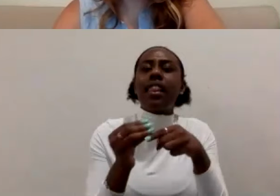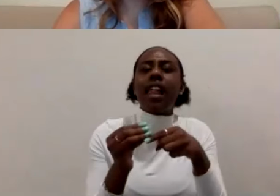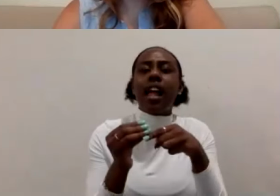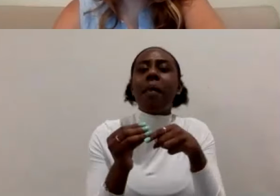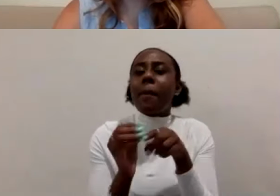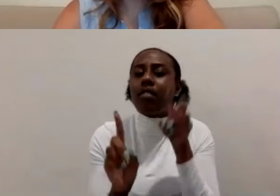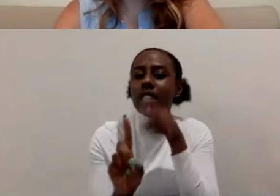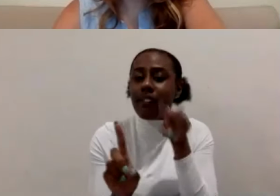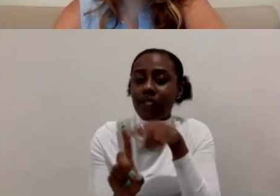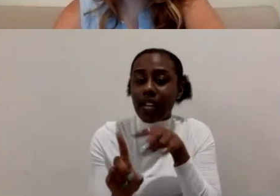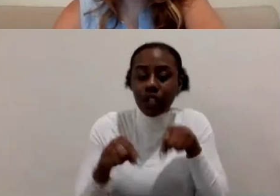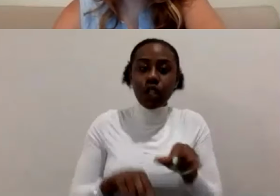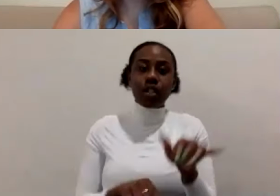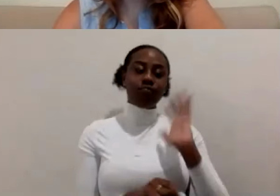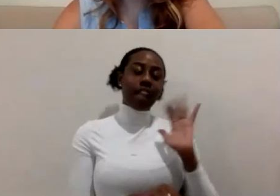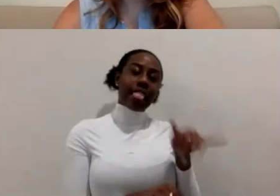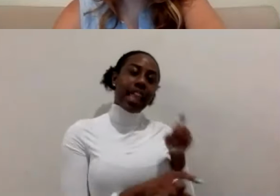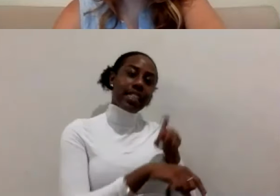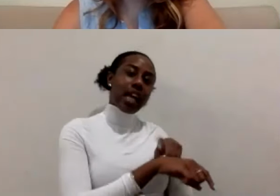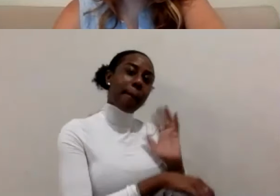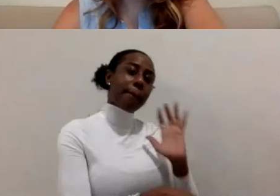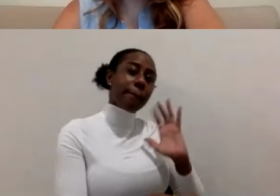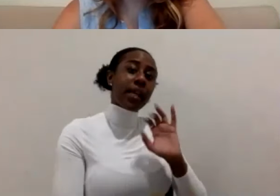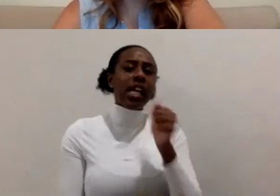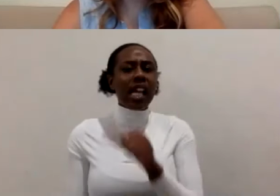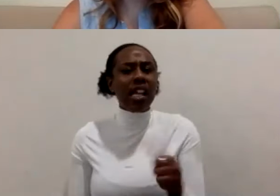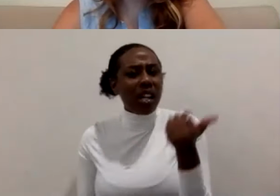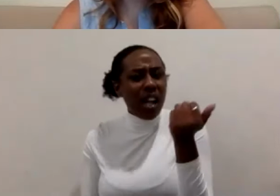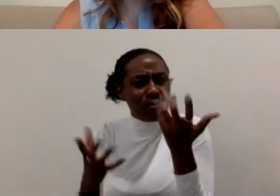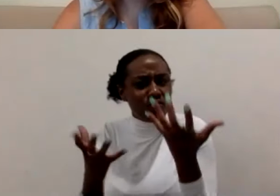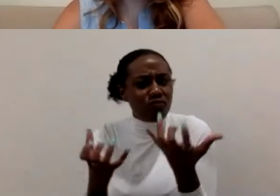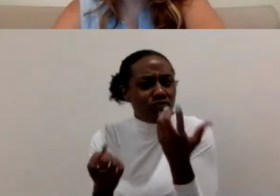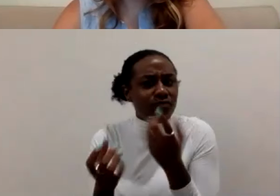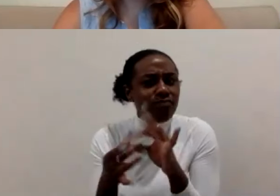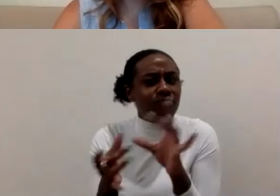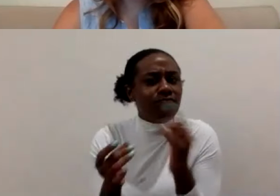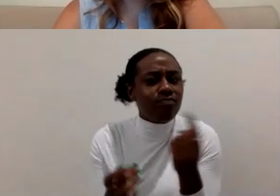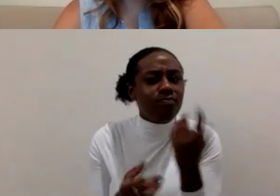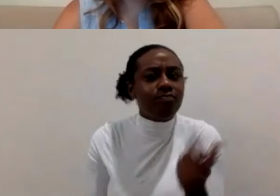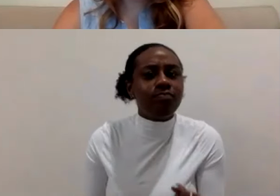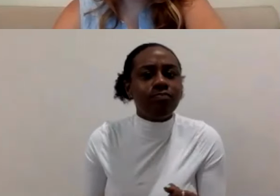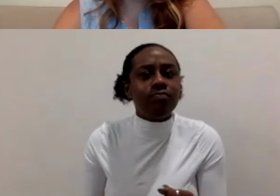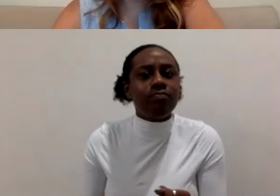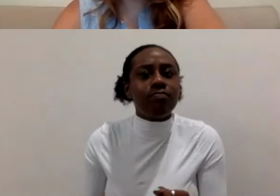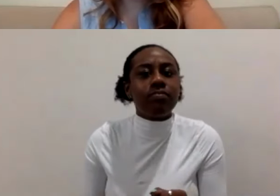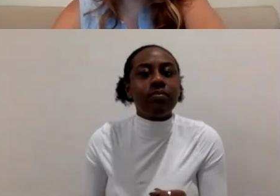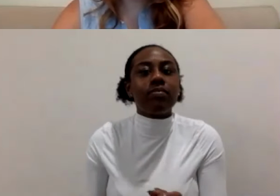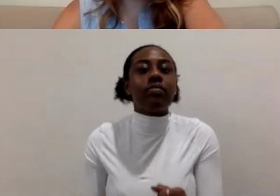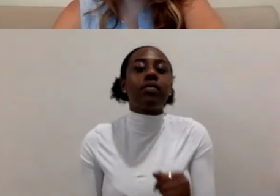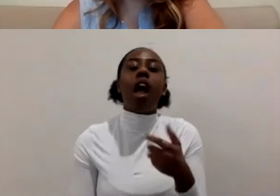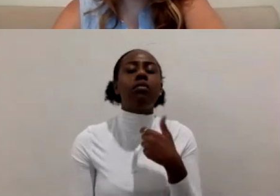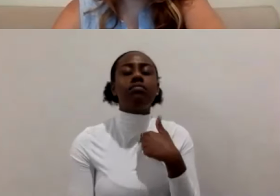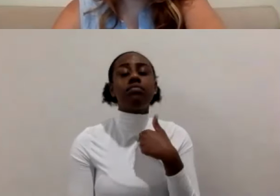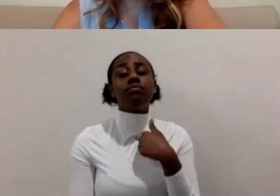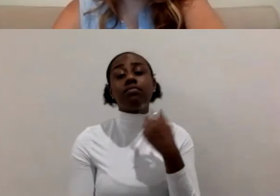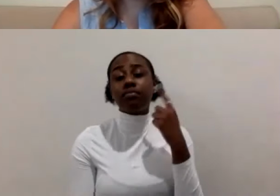in that era. Does anyone else want to lift anything up? No, I agree. I feel like I also have